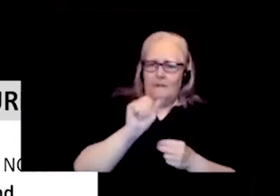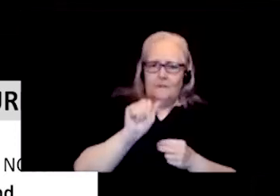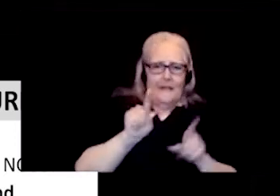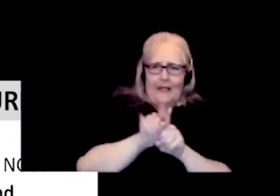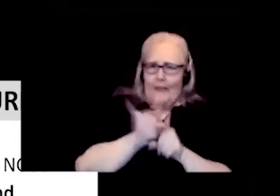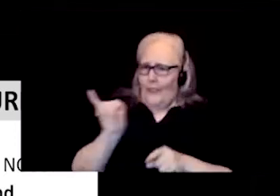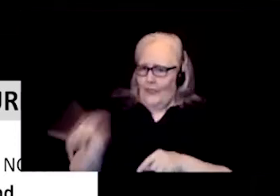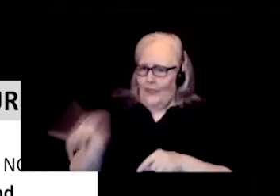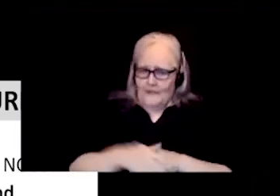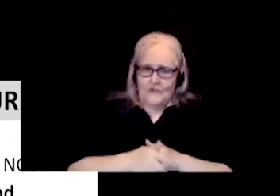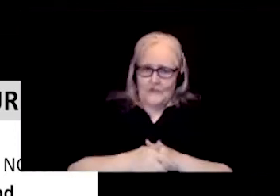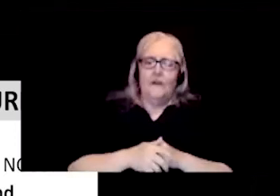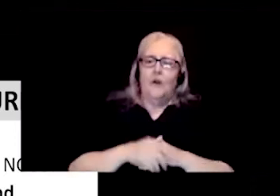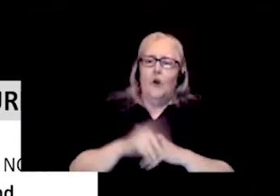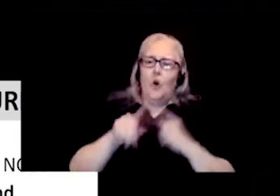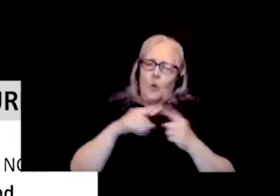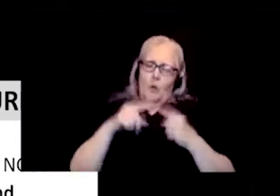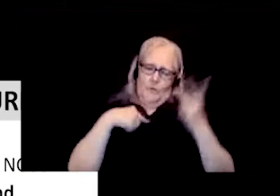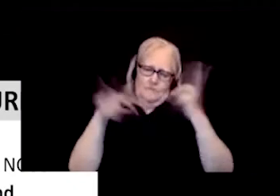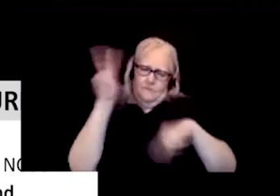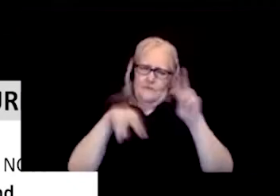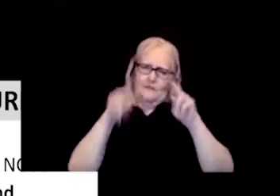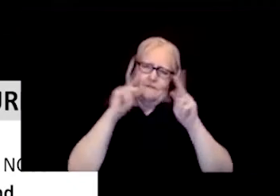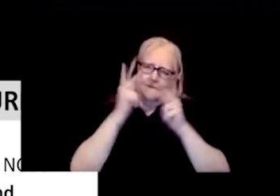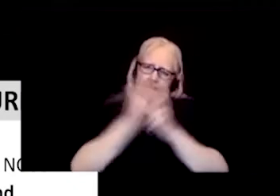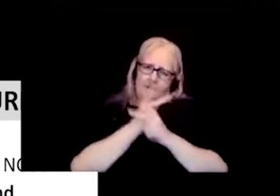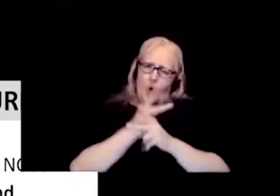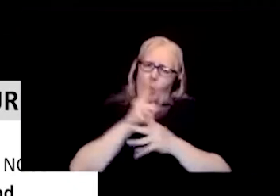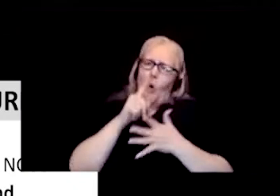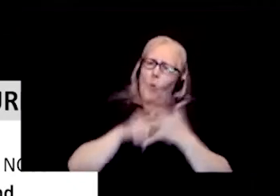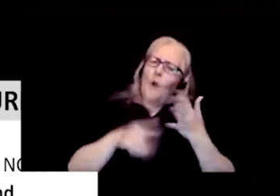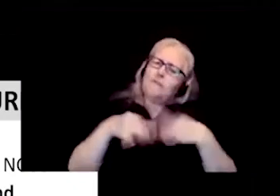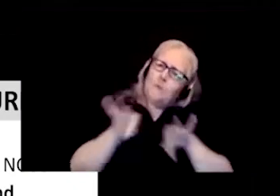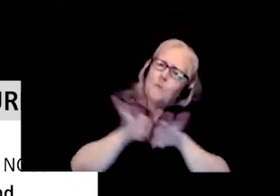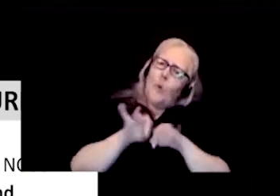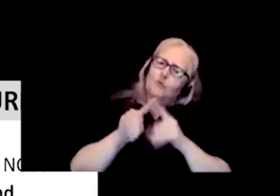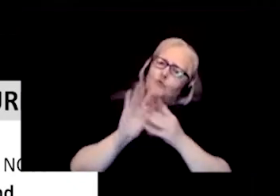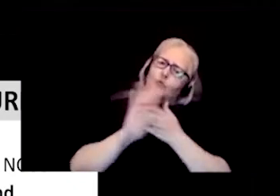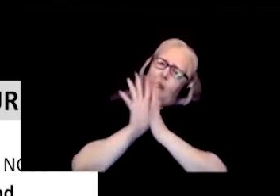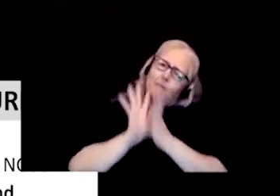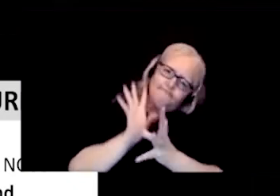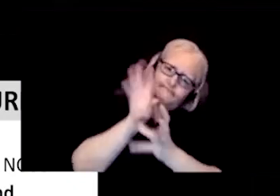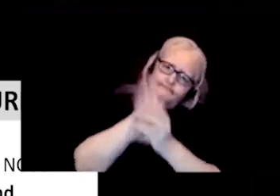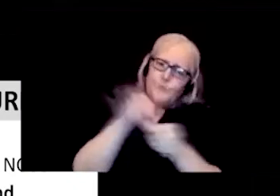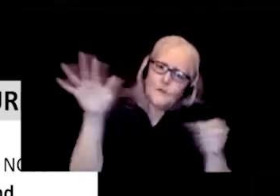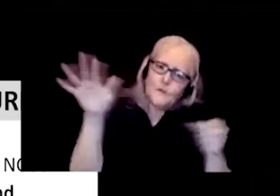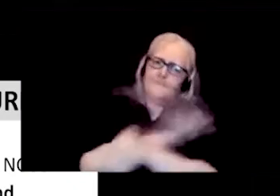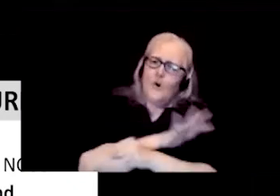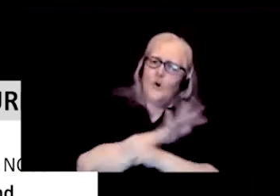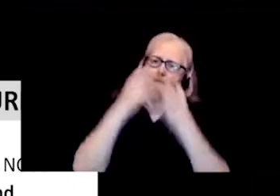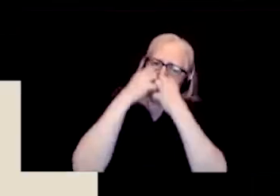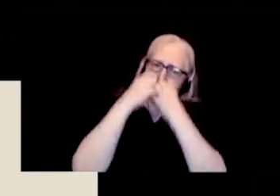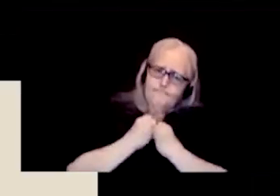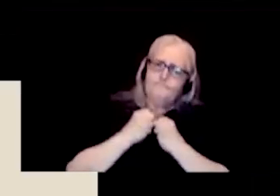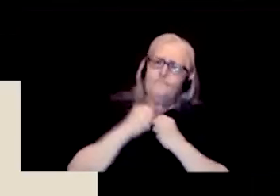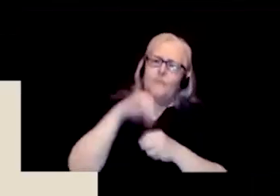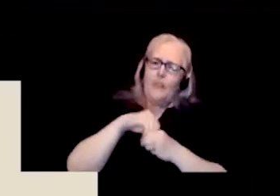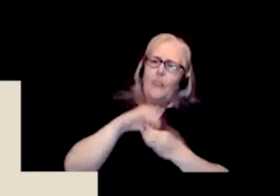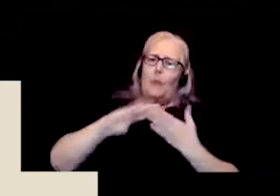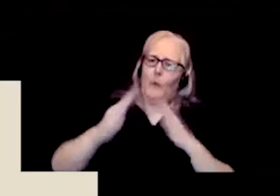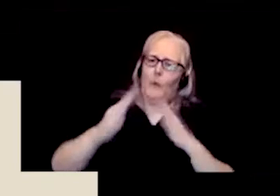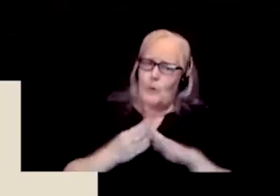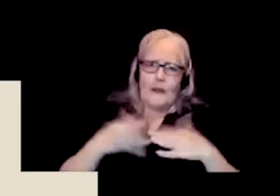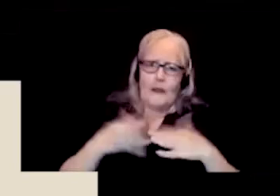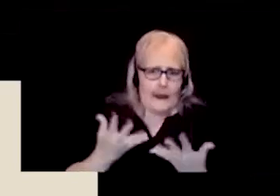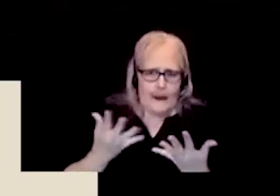of what is needed to be fully productive, included, and valued members of their communities.